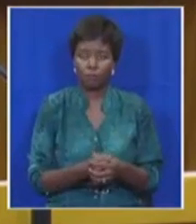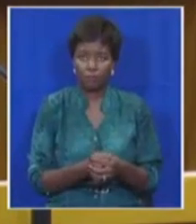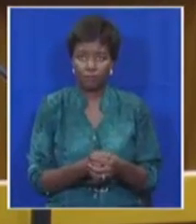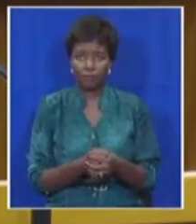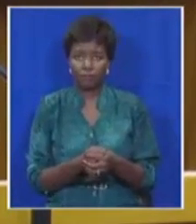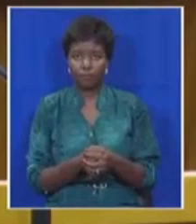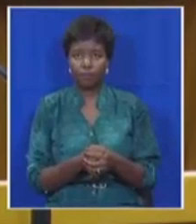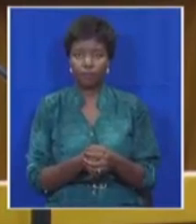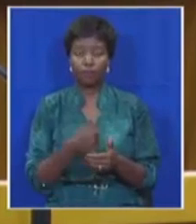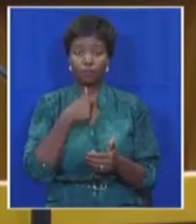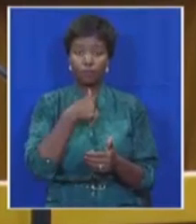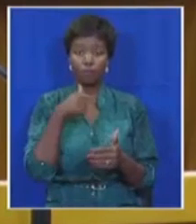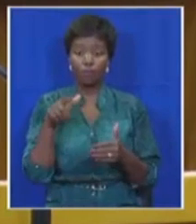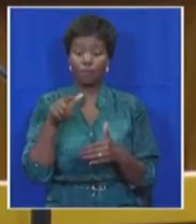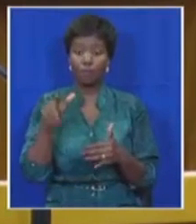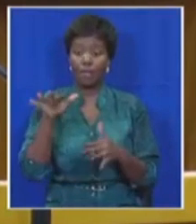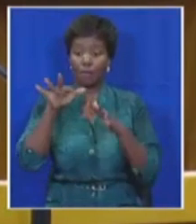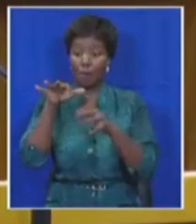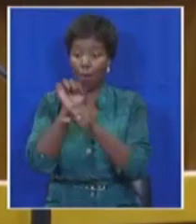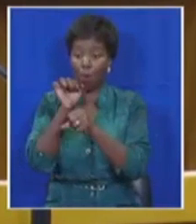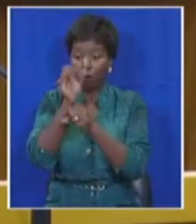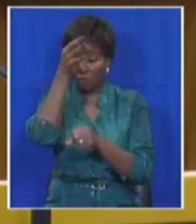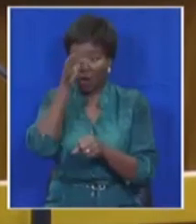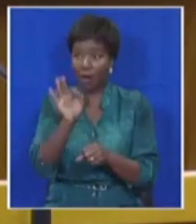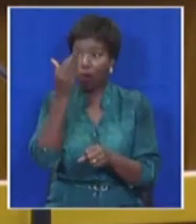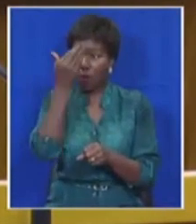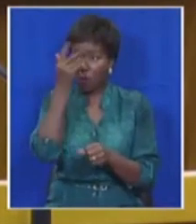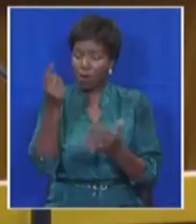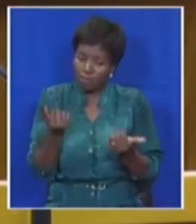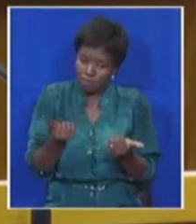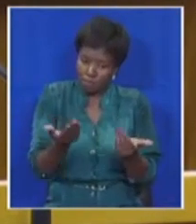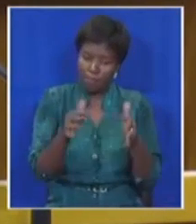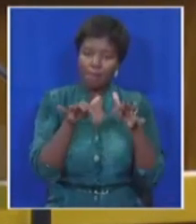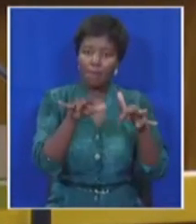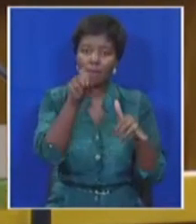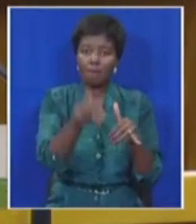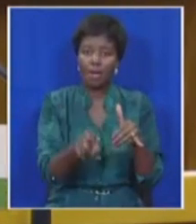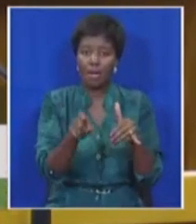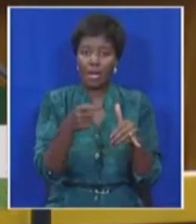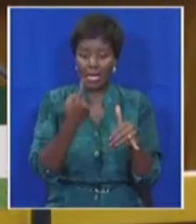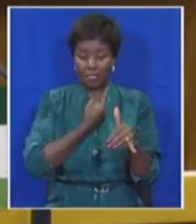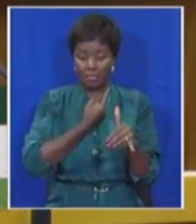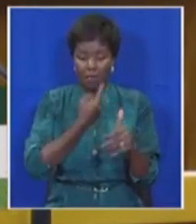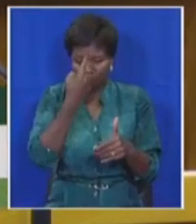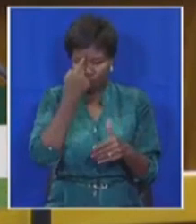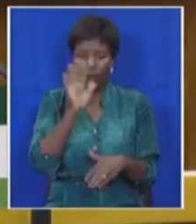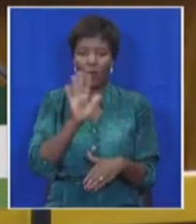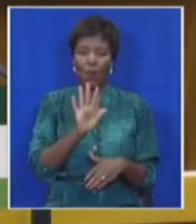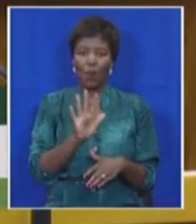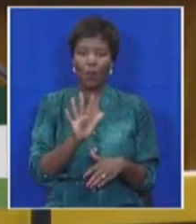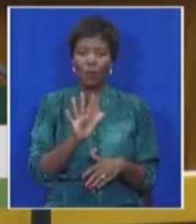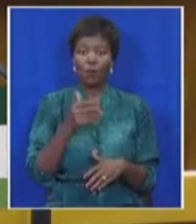Our public servants will know that their job is to serve all South Africans and not the other way around. A